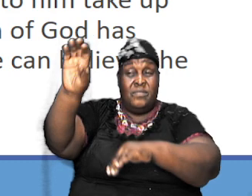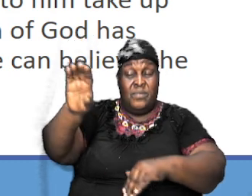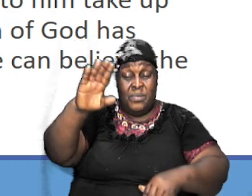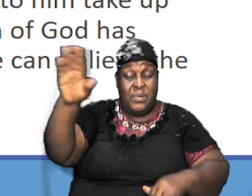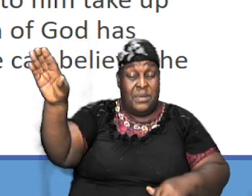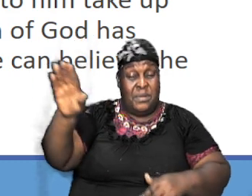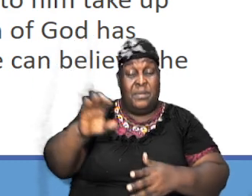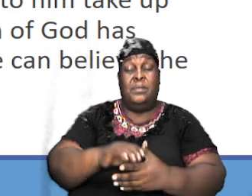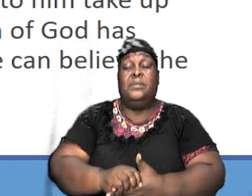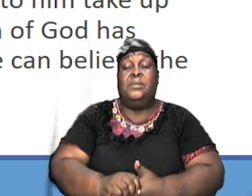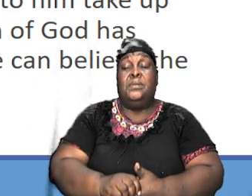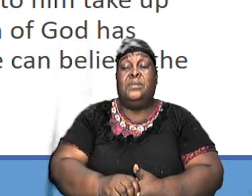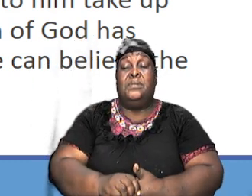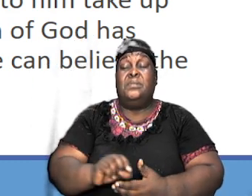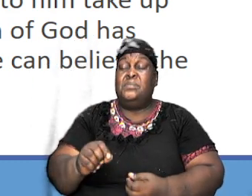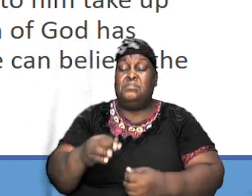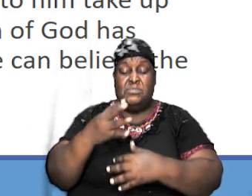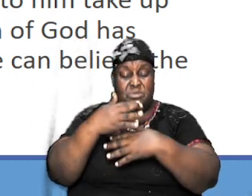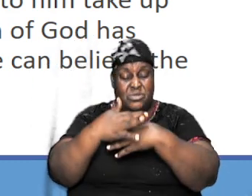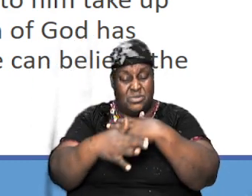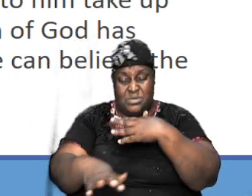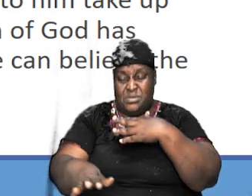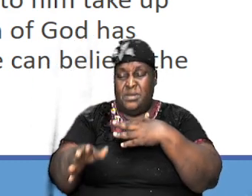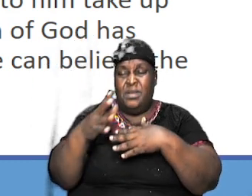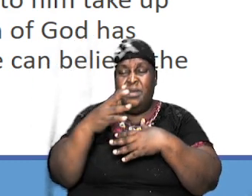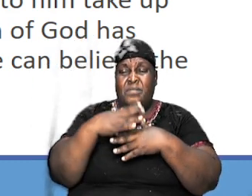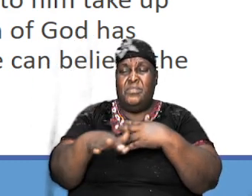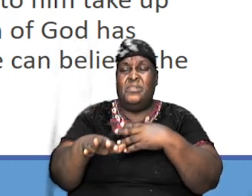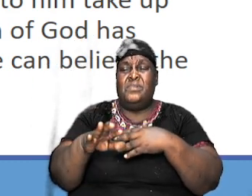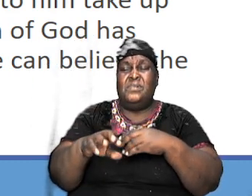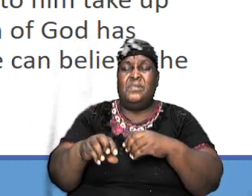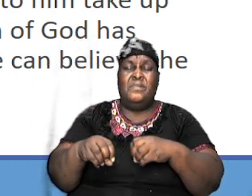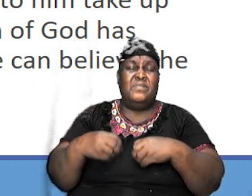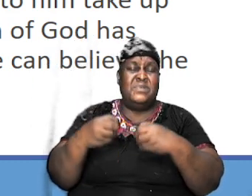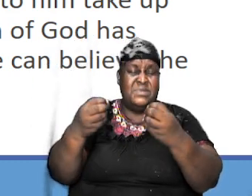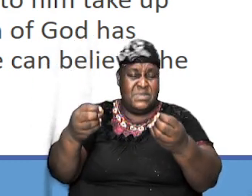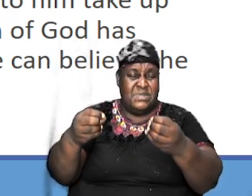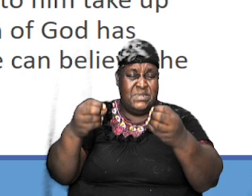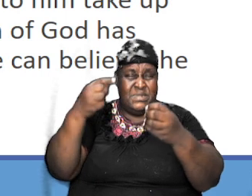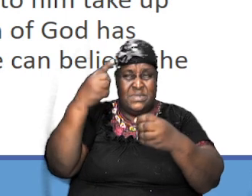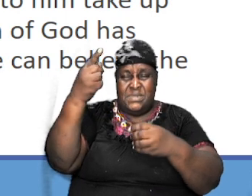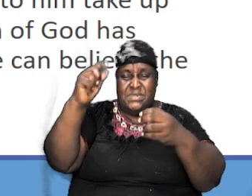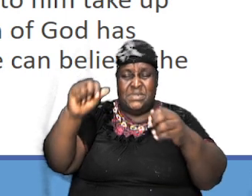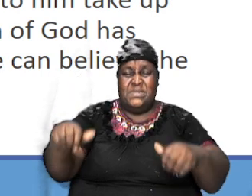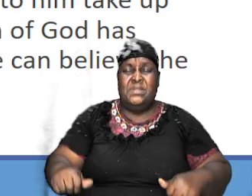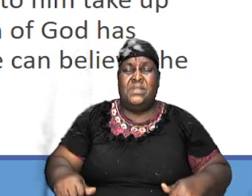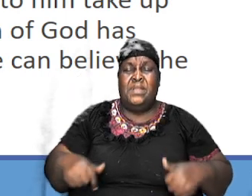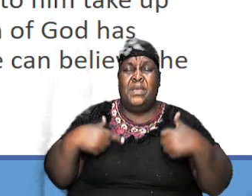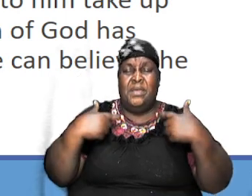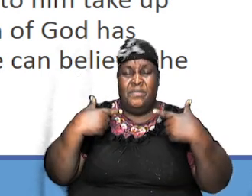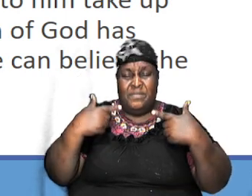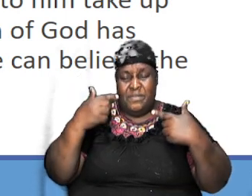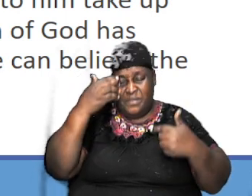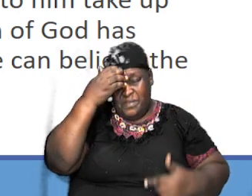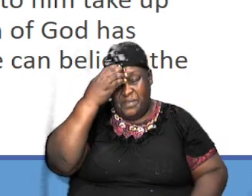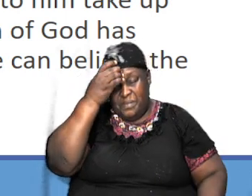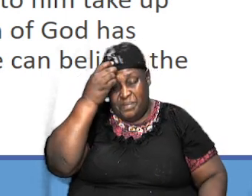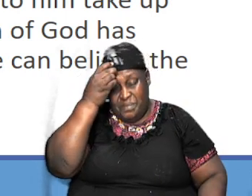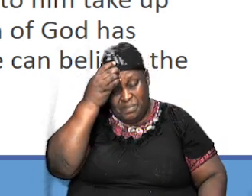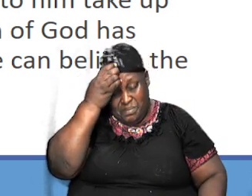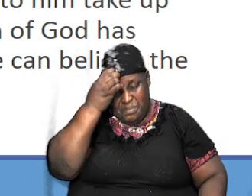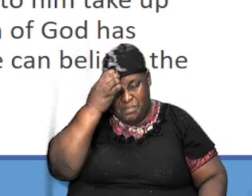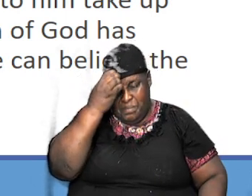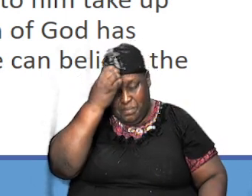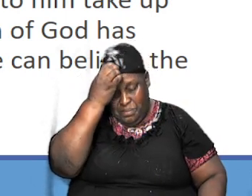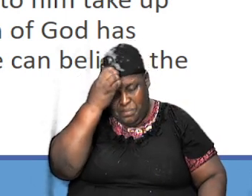wasn't the shedding of blood. It wasn't his life. But if we turn to Isaiah, and let us turn to that scripture